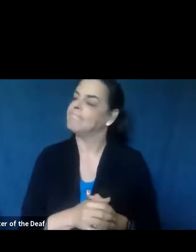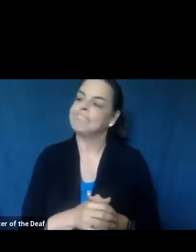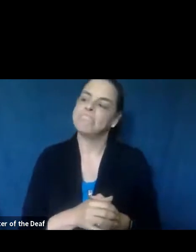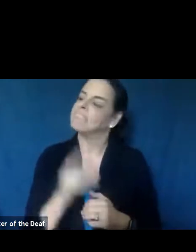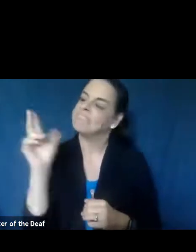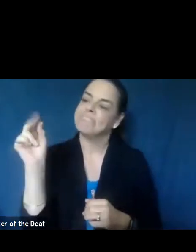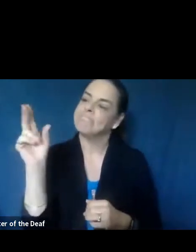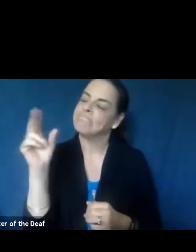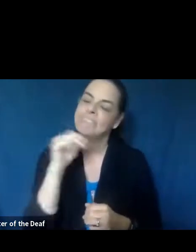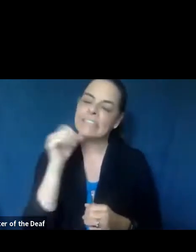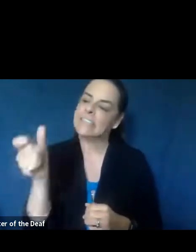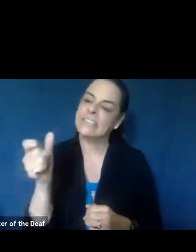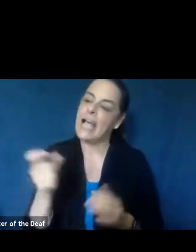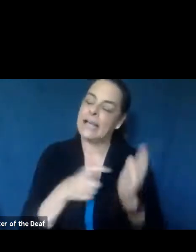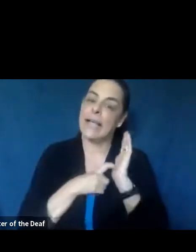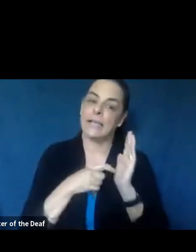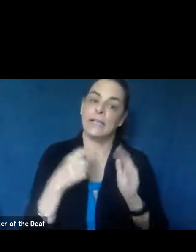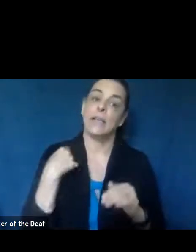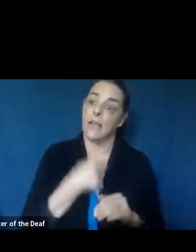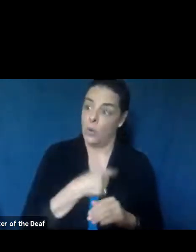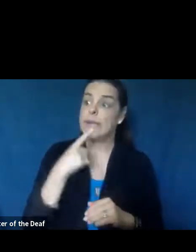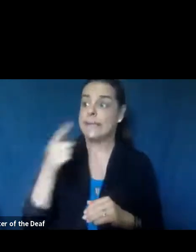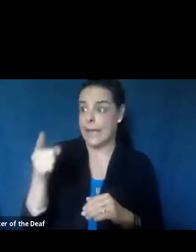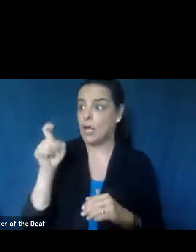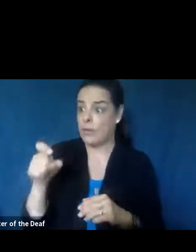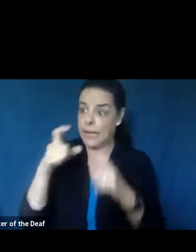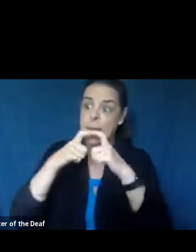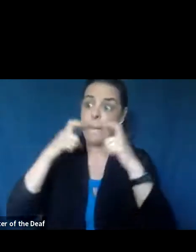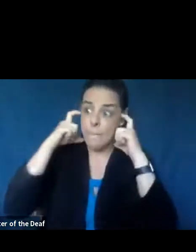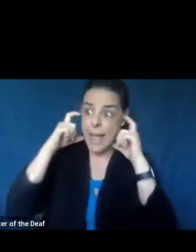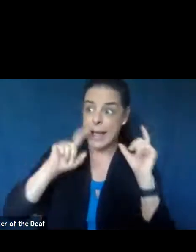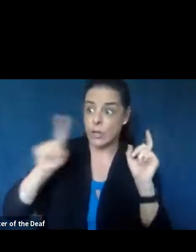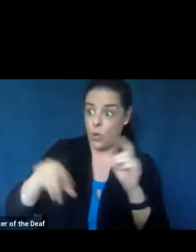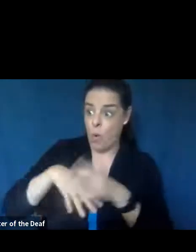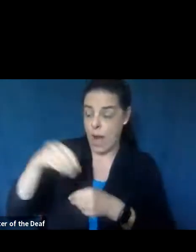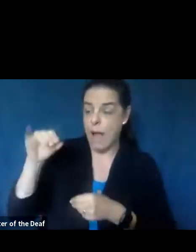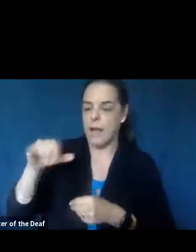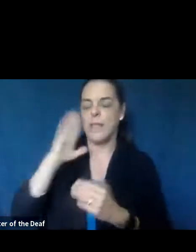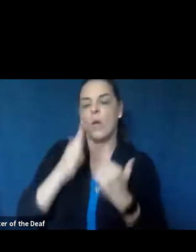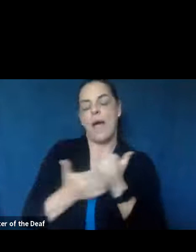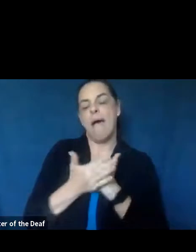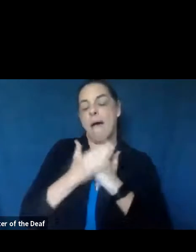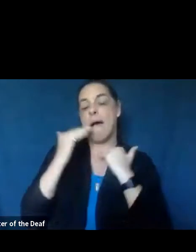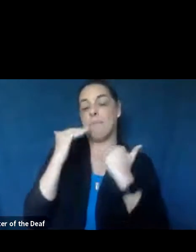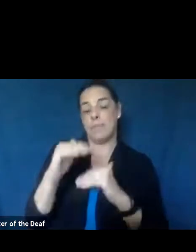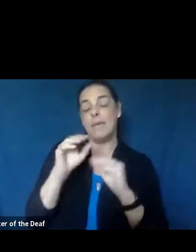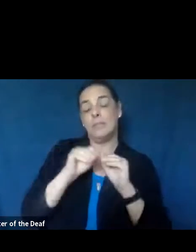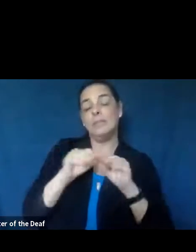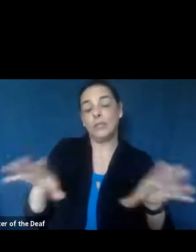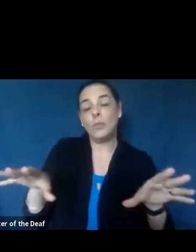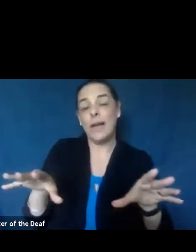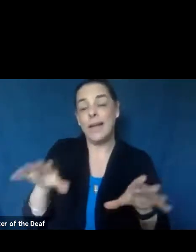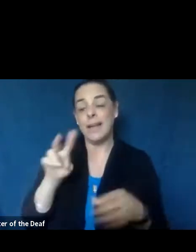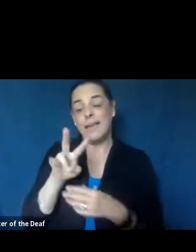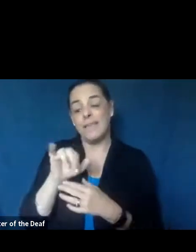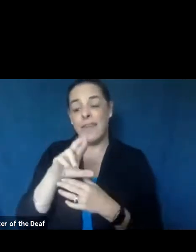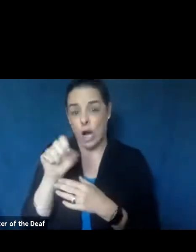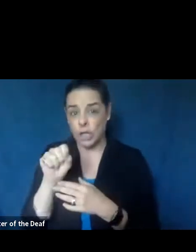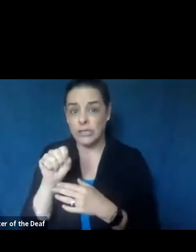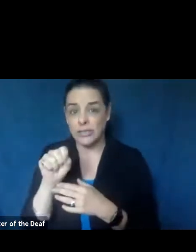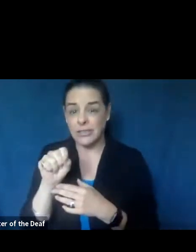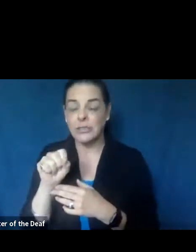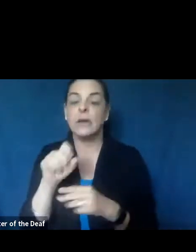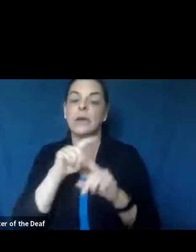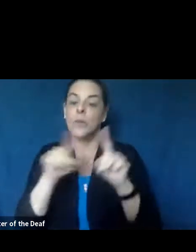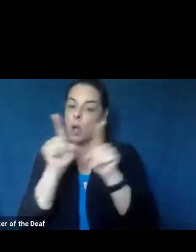necessary. We are saying that you need to have a mask on when you go out, and that'll help limit the spread of virus that way. But